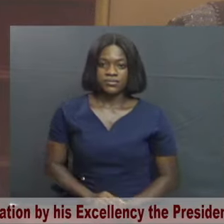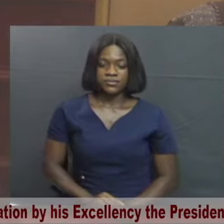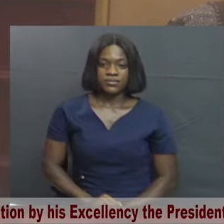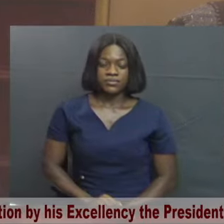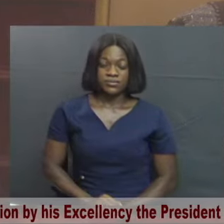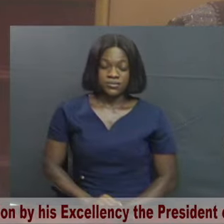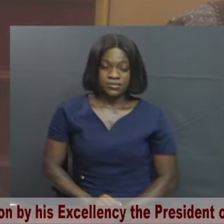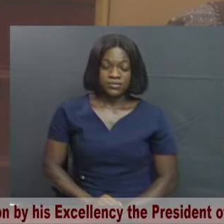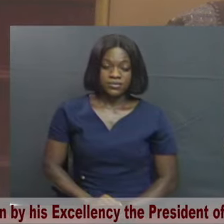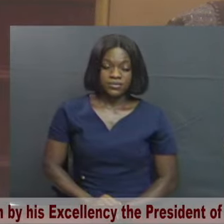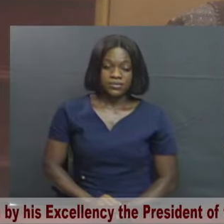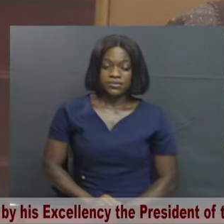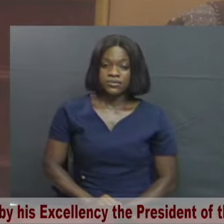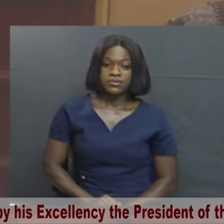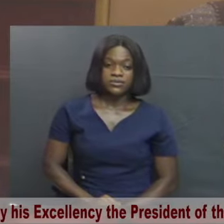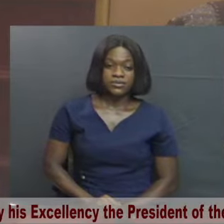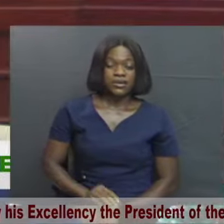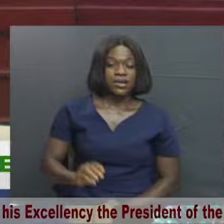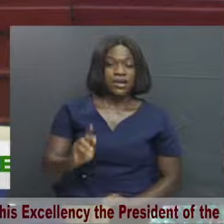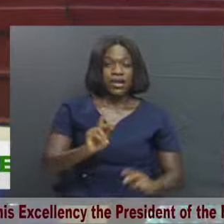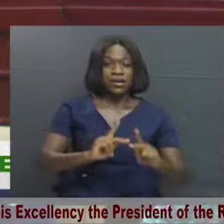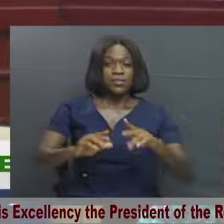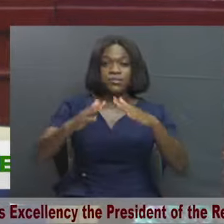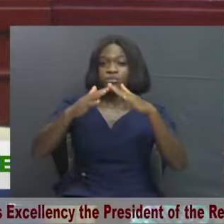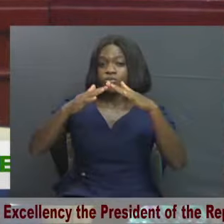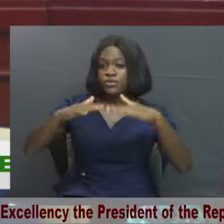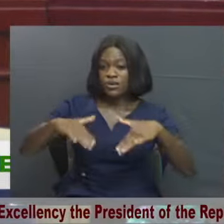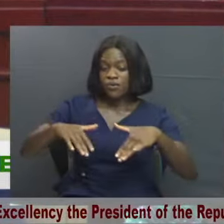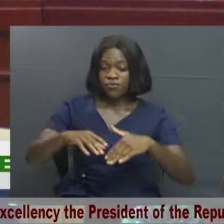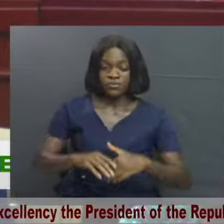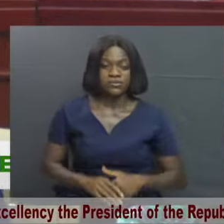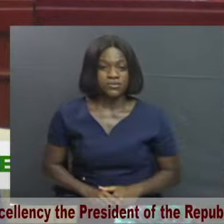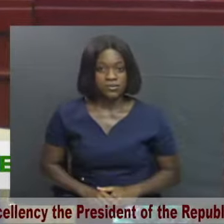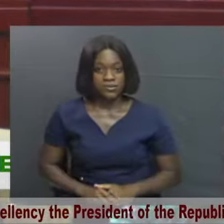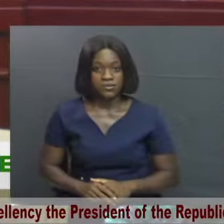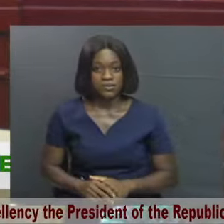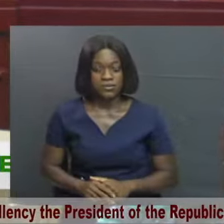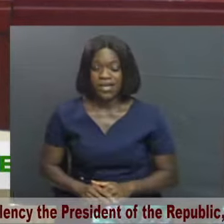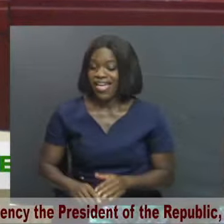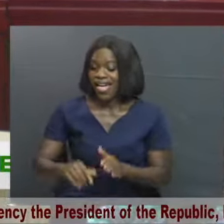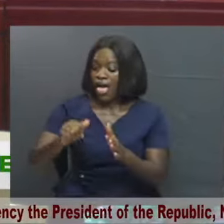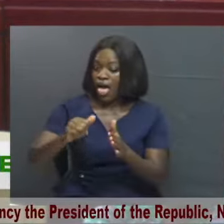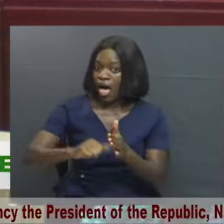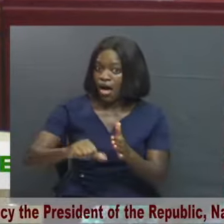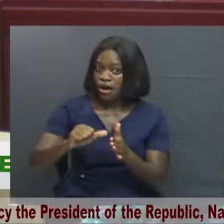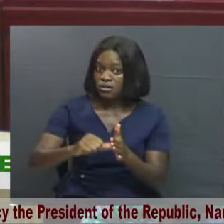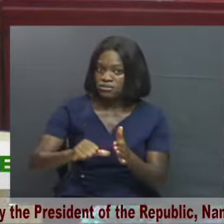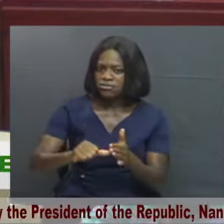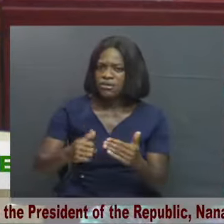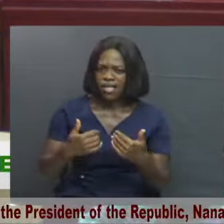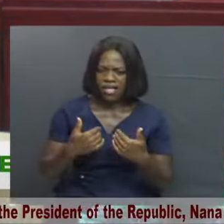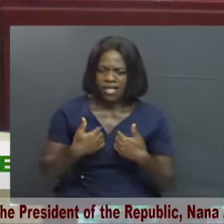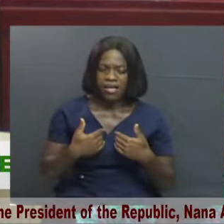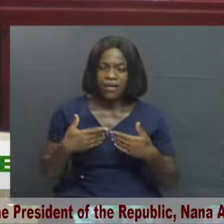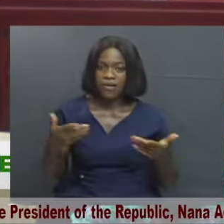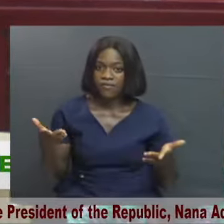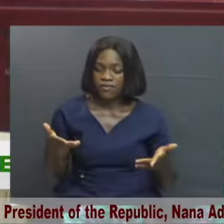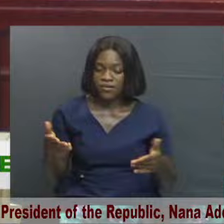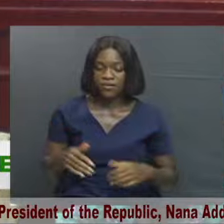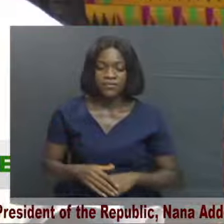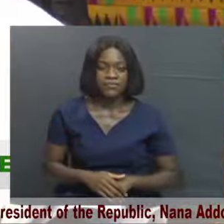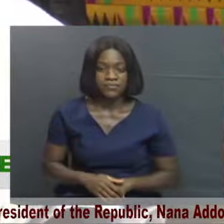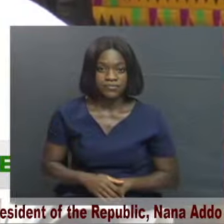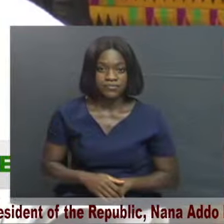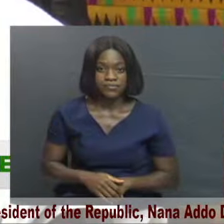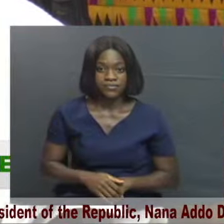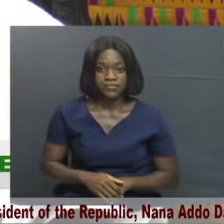the people this is the house of accountability and this